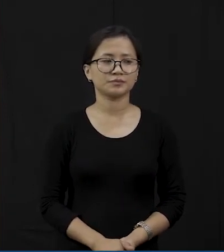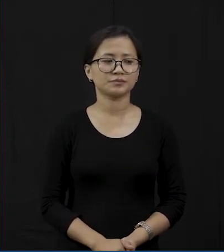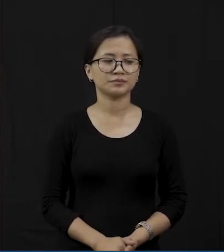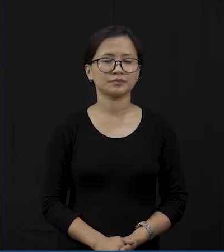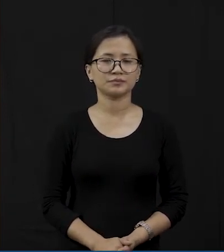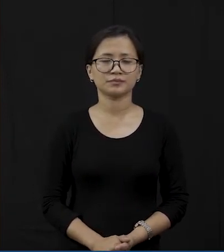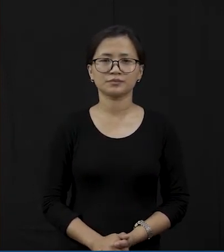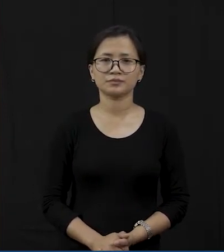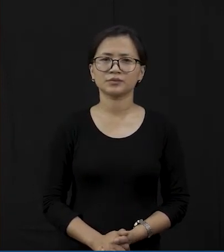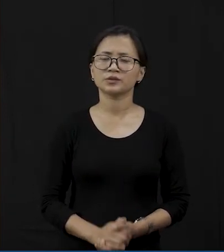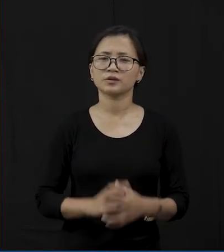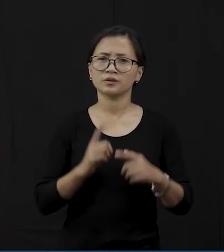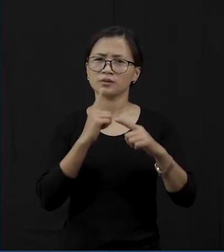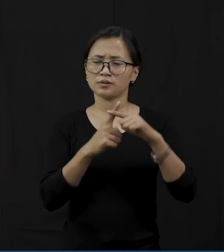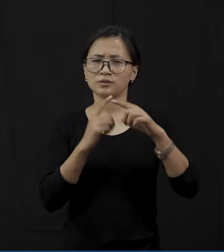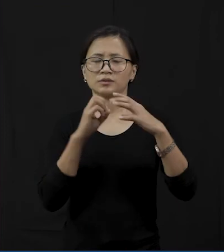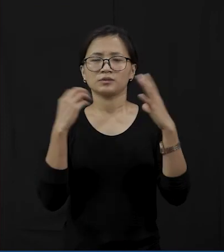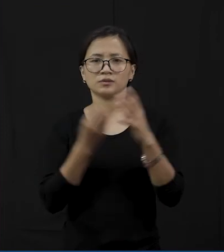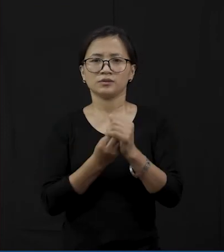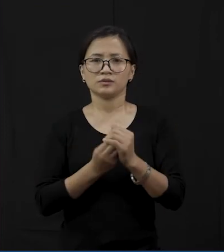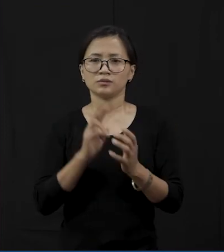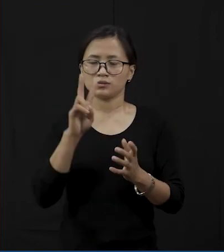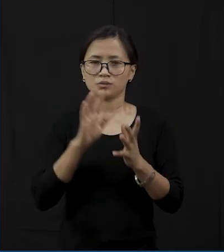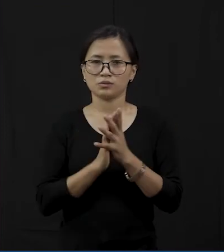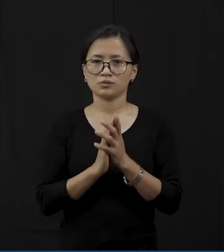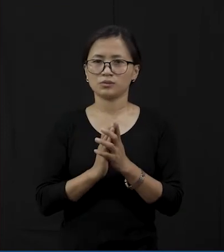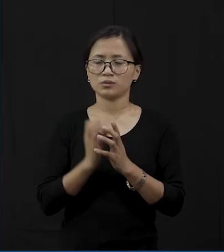The sum or differences of two odd numbers.